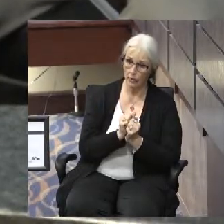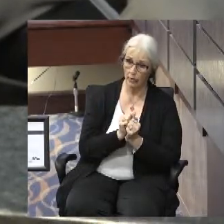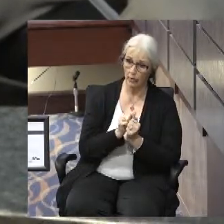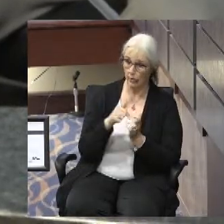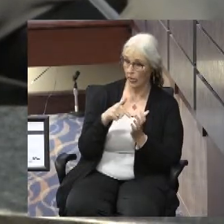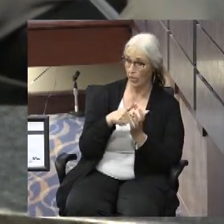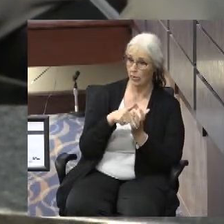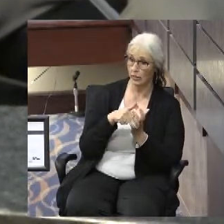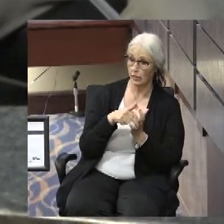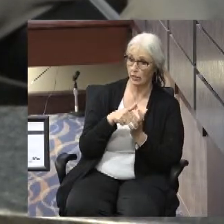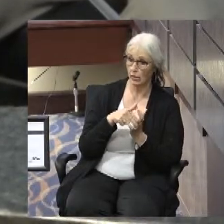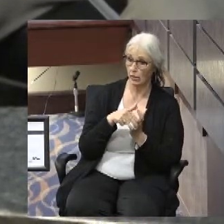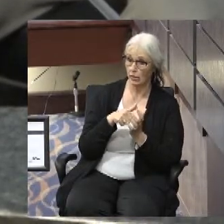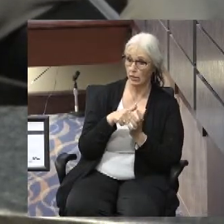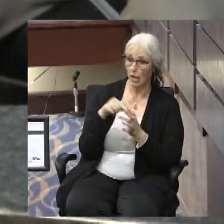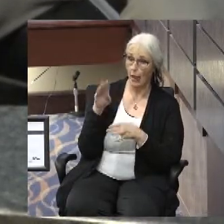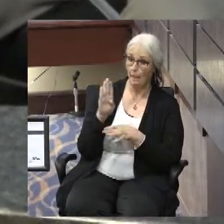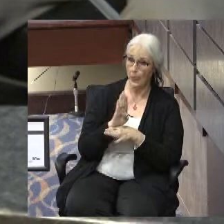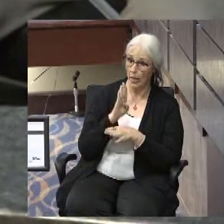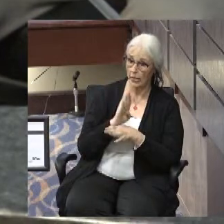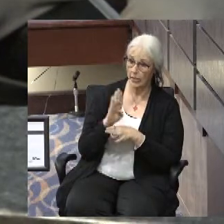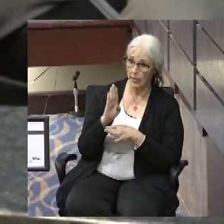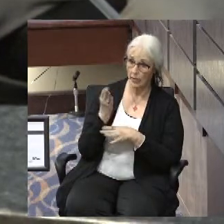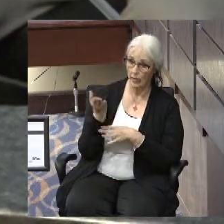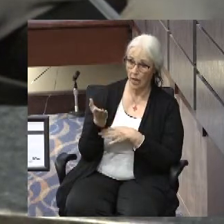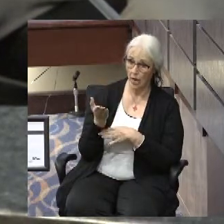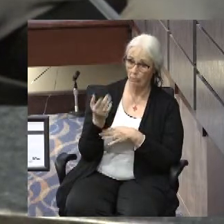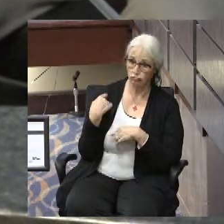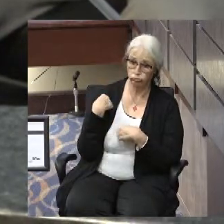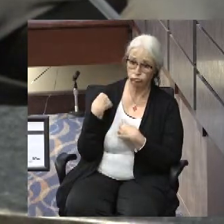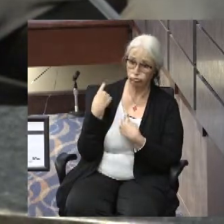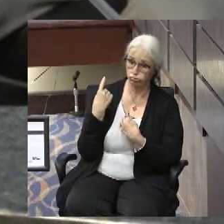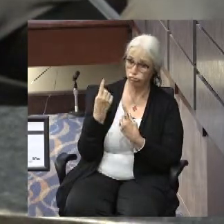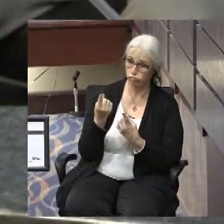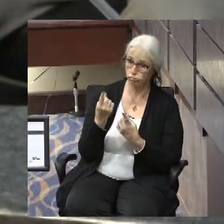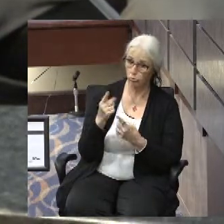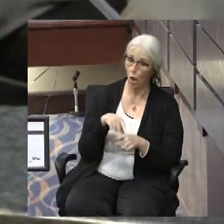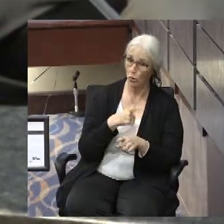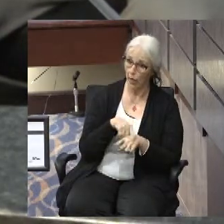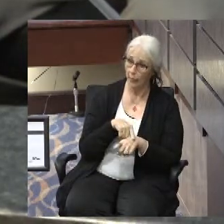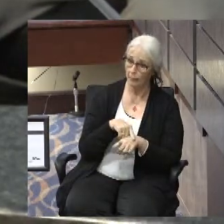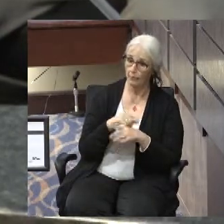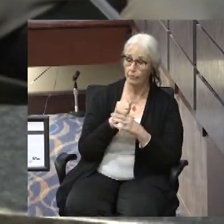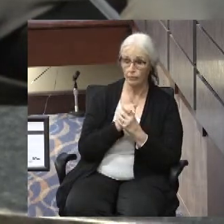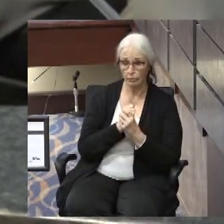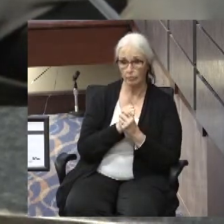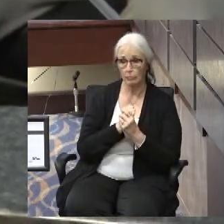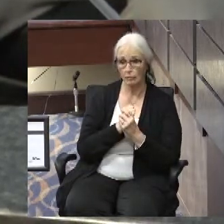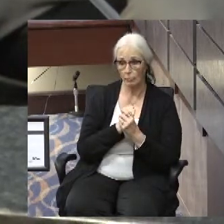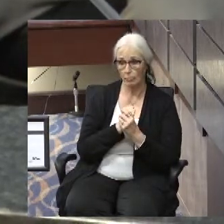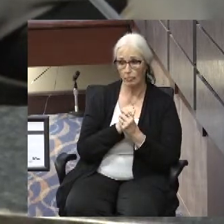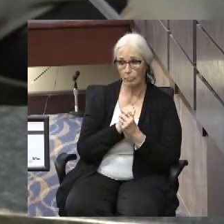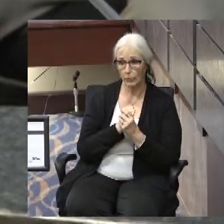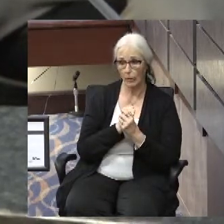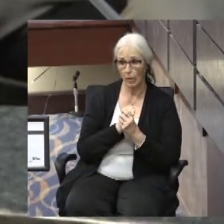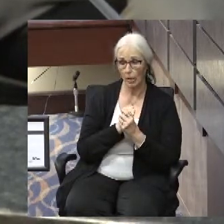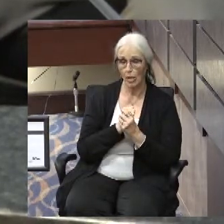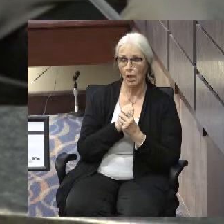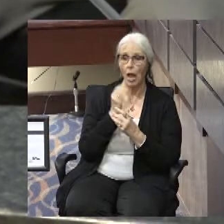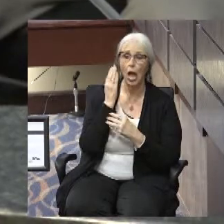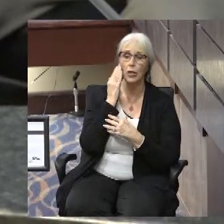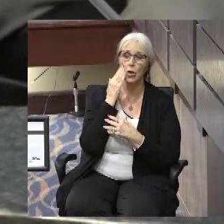this, business has been there for quite some time. I know I